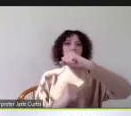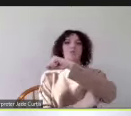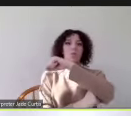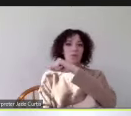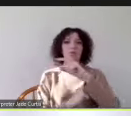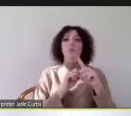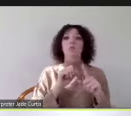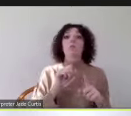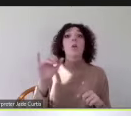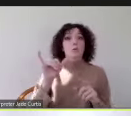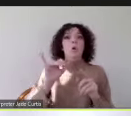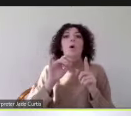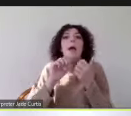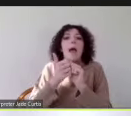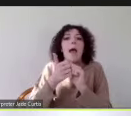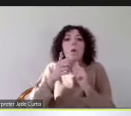pathogens in these communities.